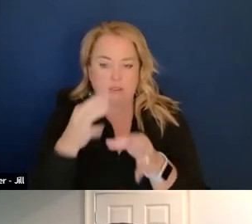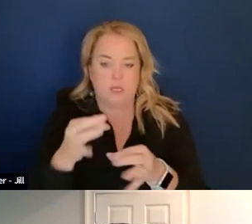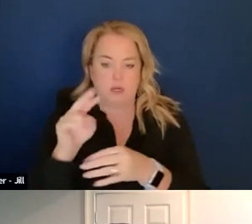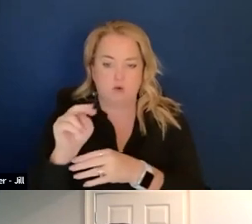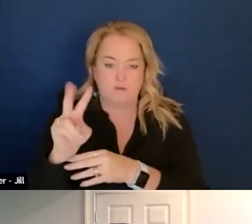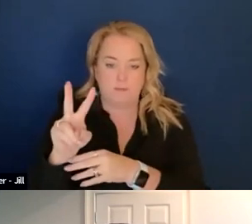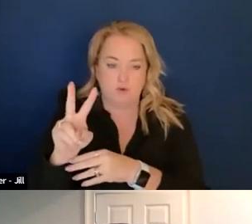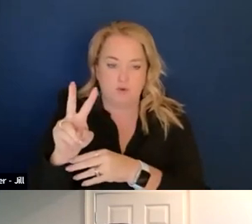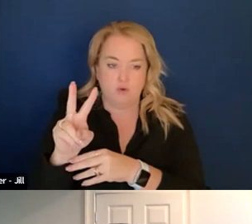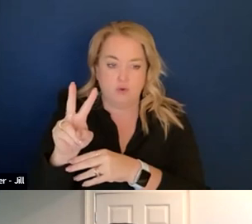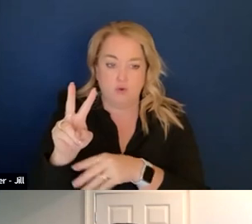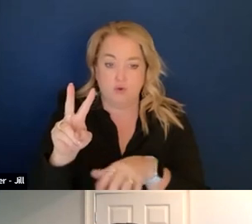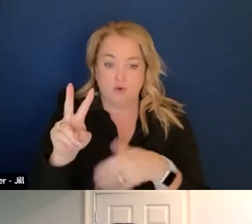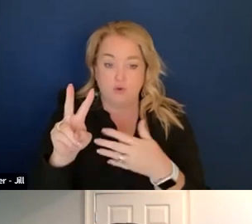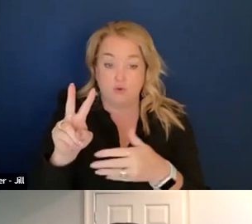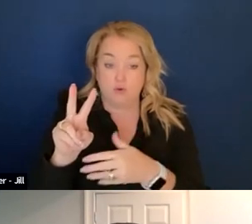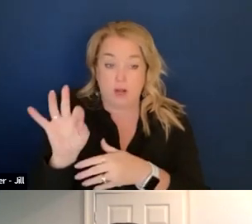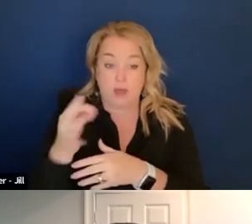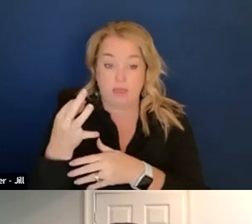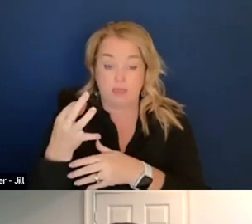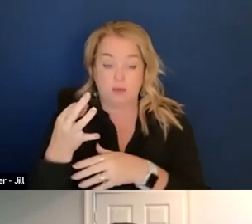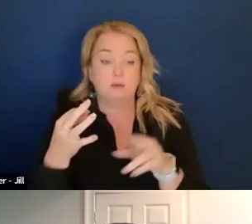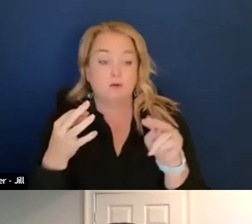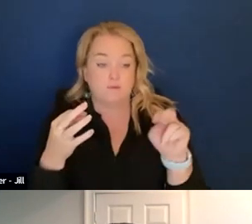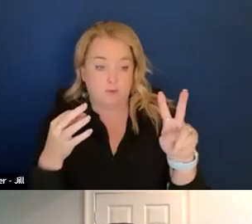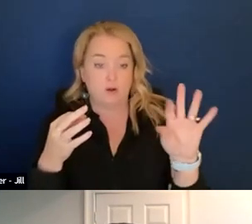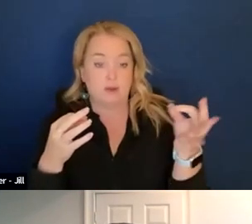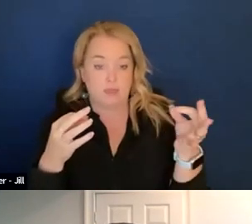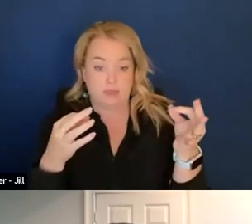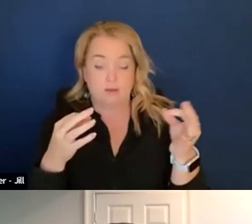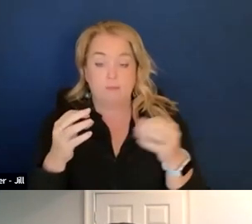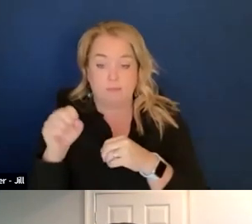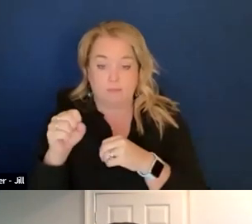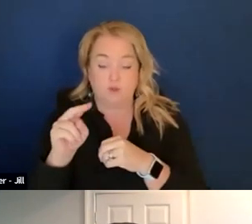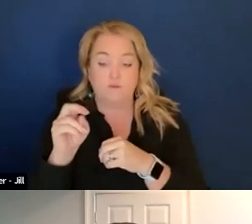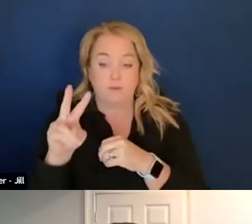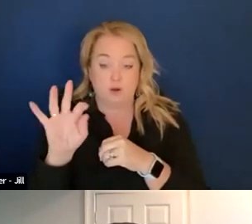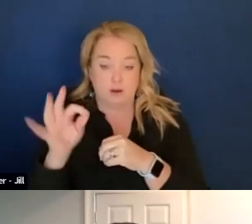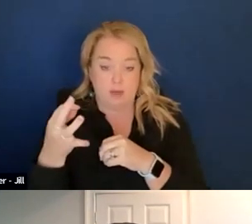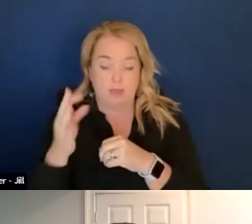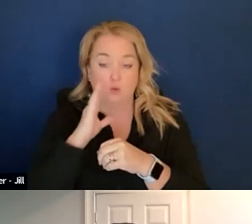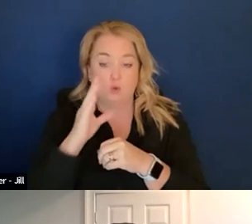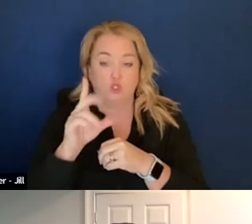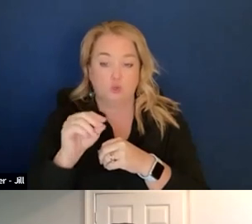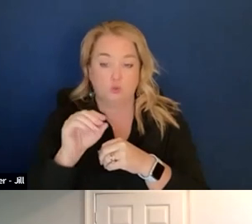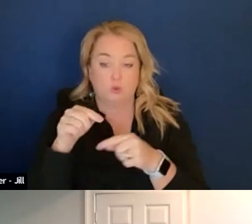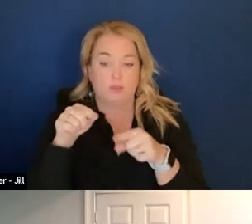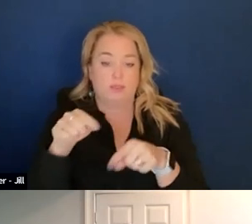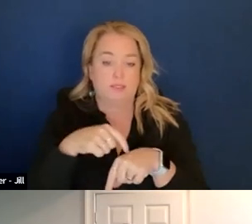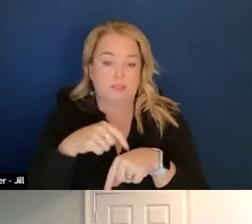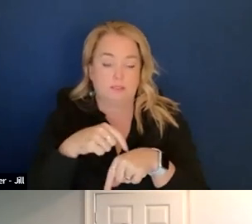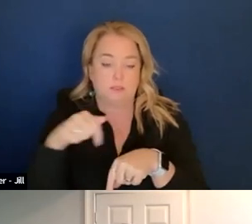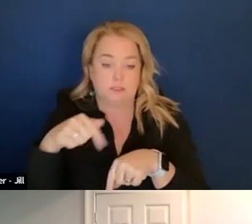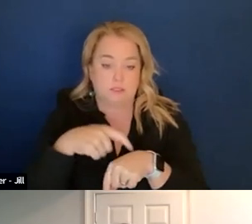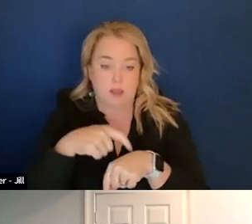November 9th? No, November 9th, correct. November 9th. Right. So we would do it during this time slot.